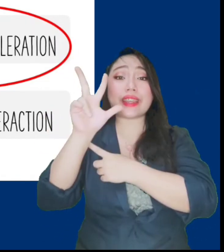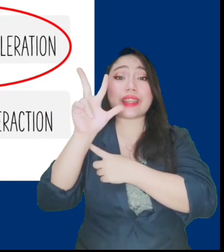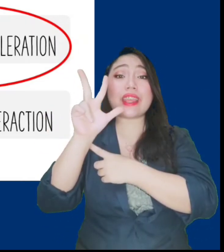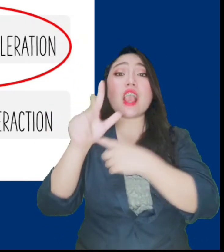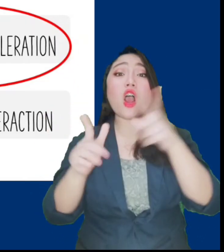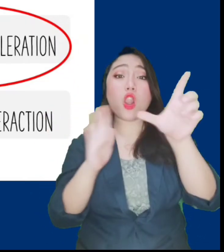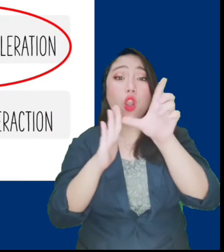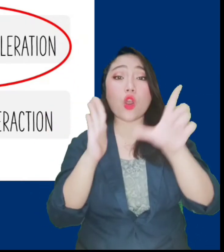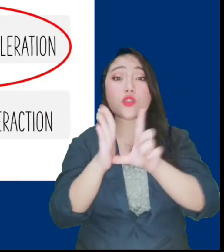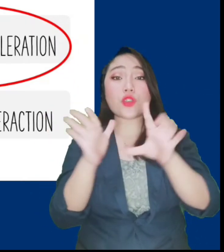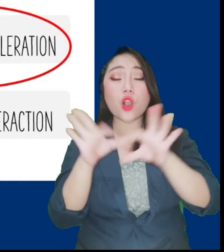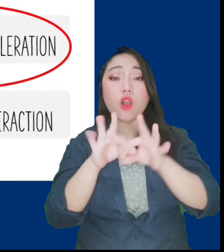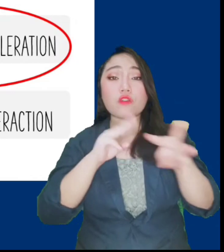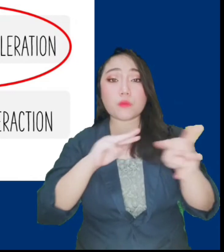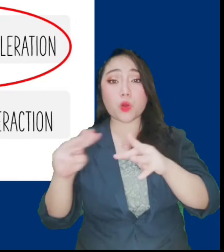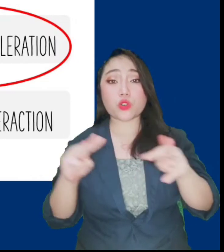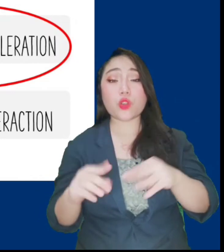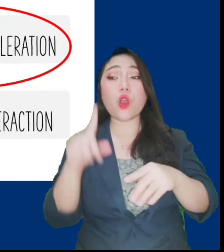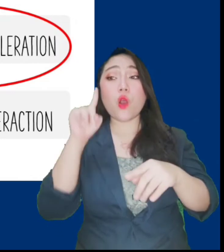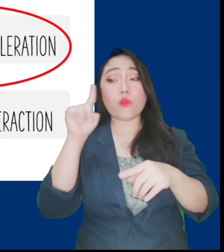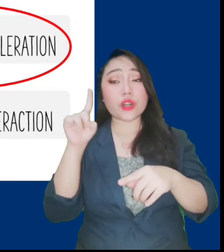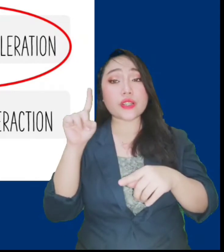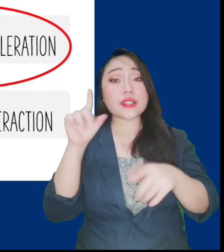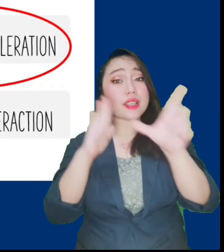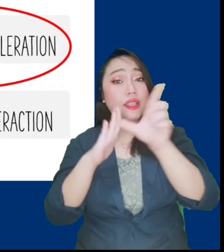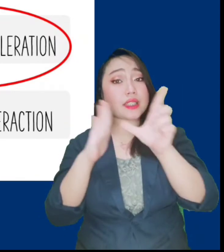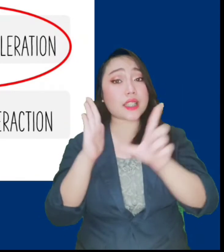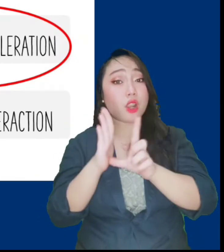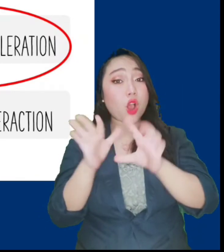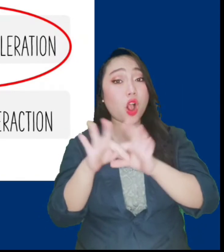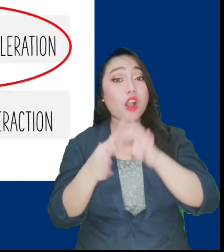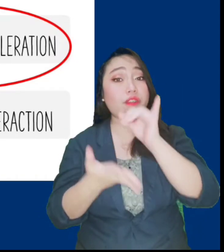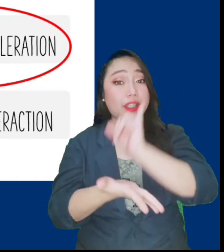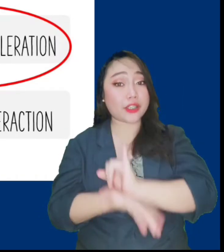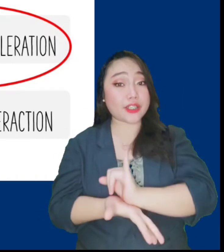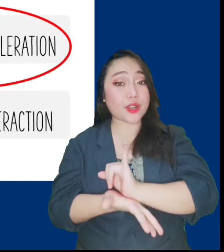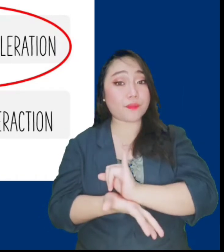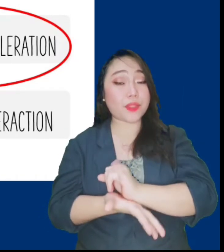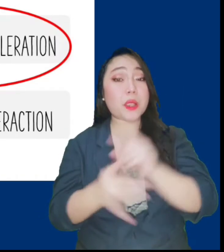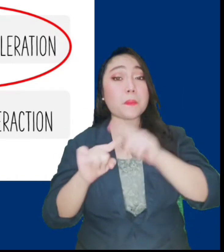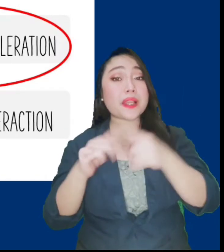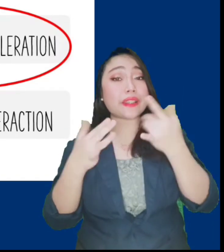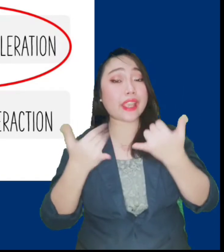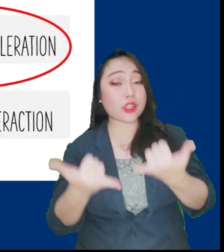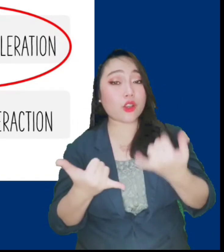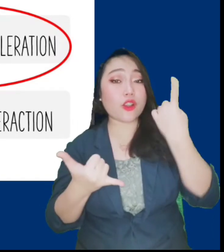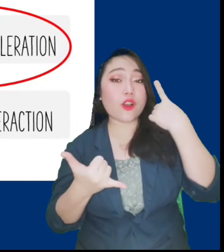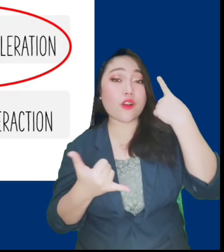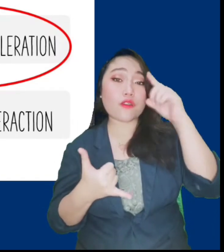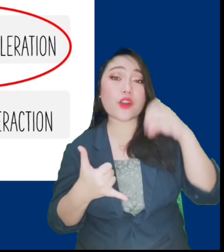Newton has developed three laws of motion. First is the law of inertia.